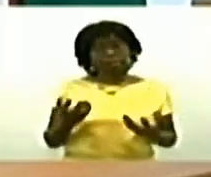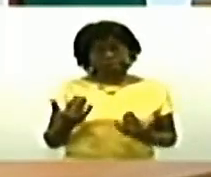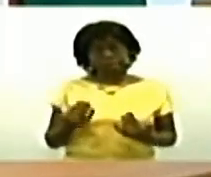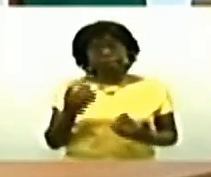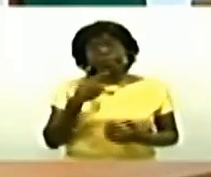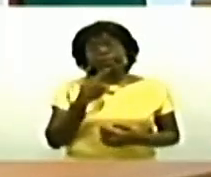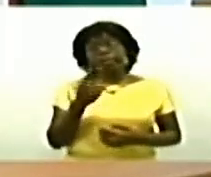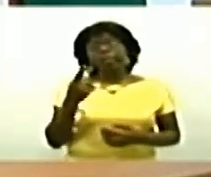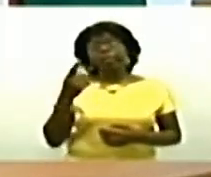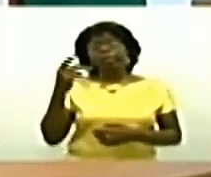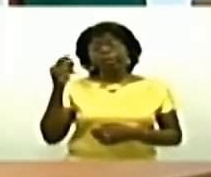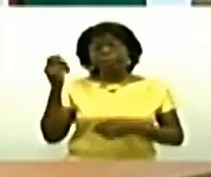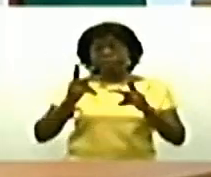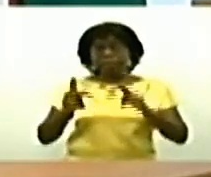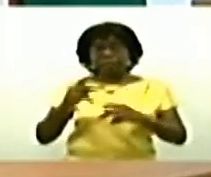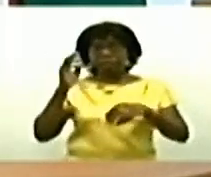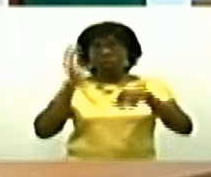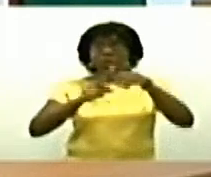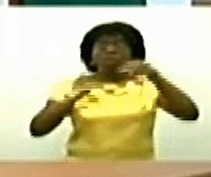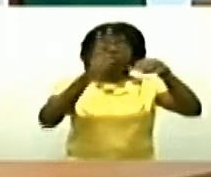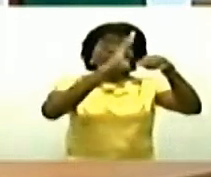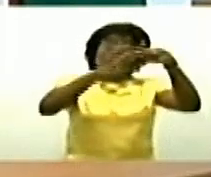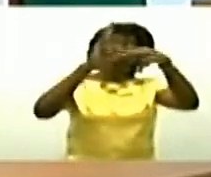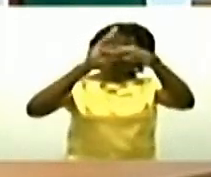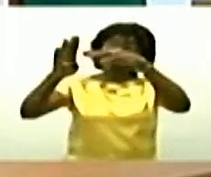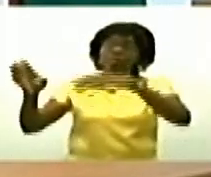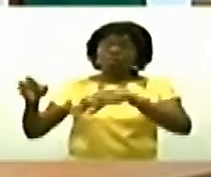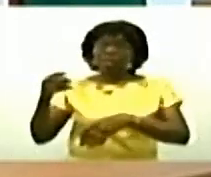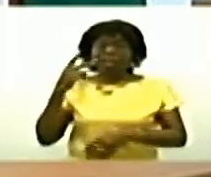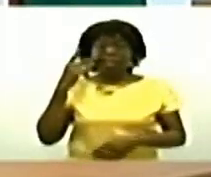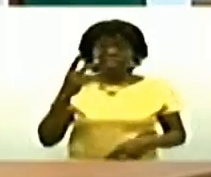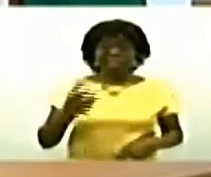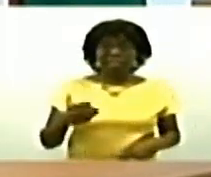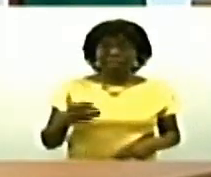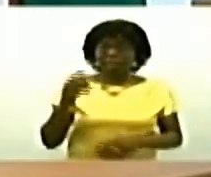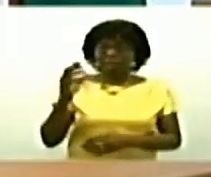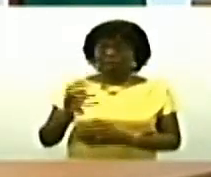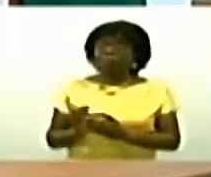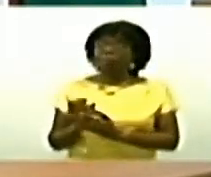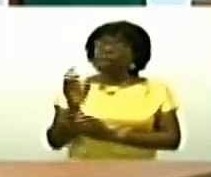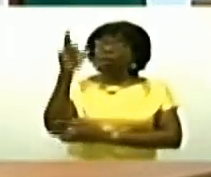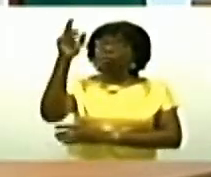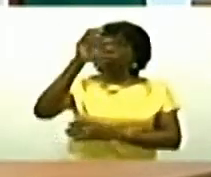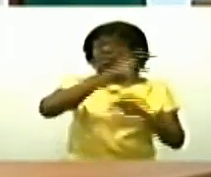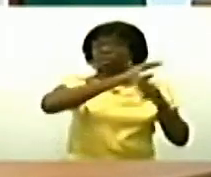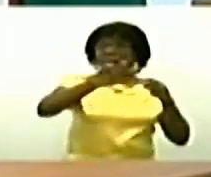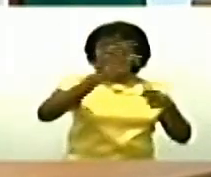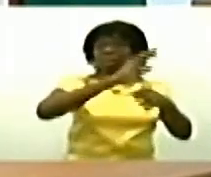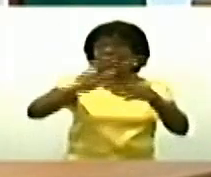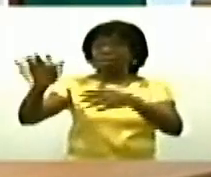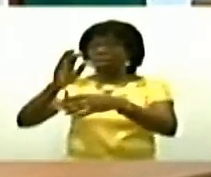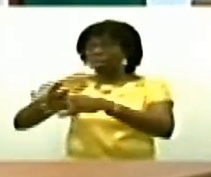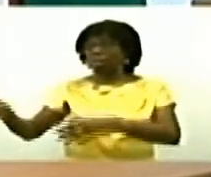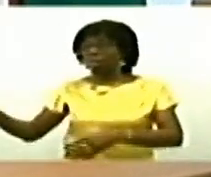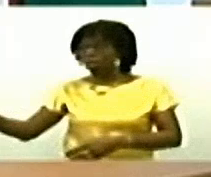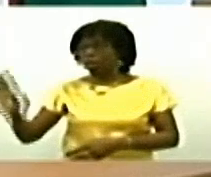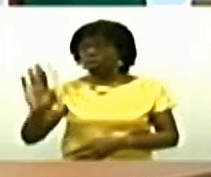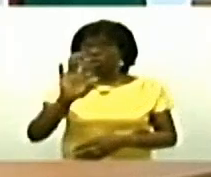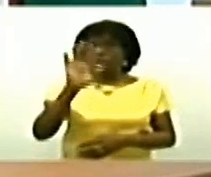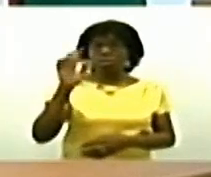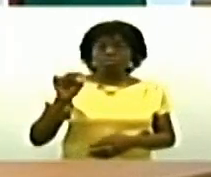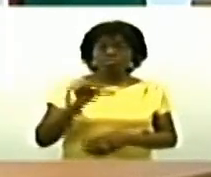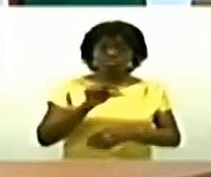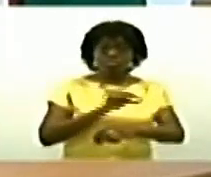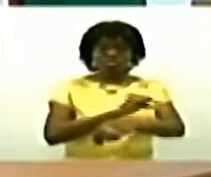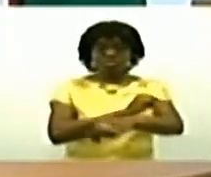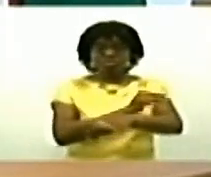cut down all the bamboo, I have seen the slaughtering of our bamboo groves along the Granitang Road going up. And